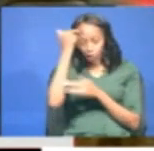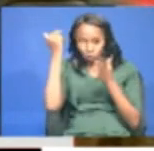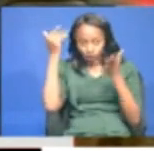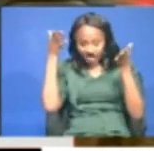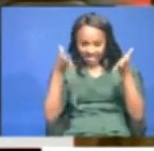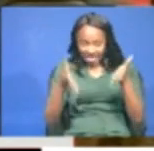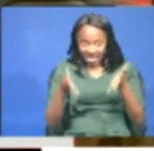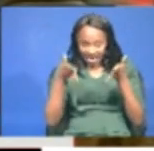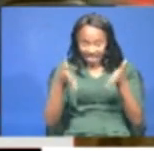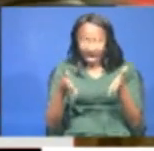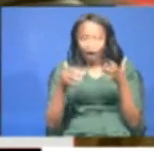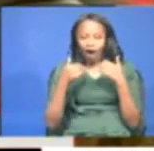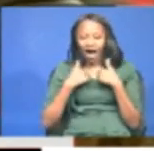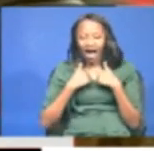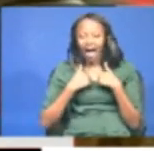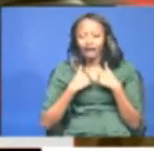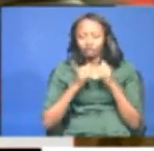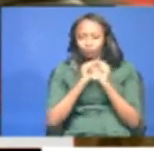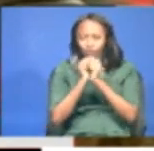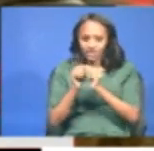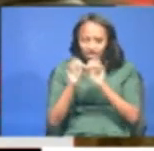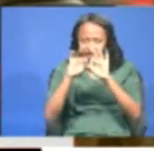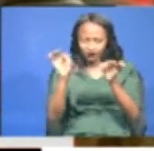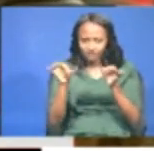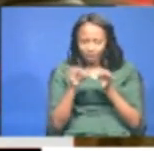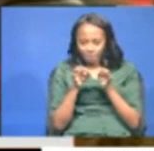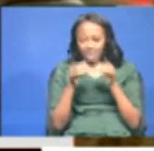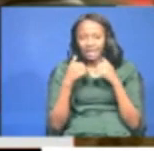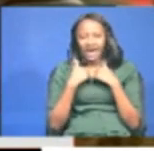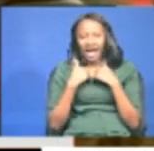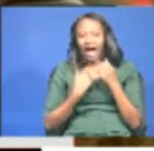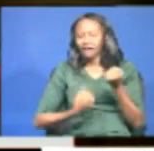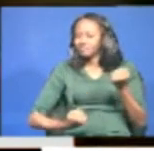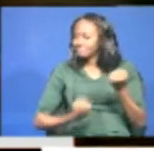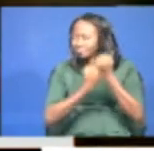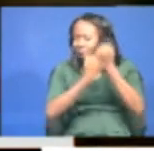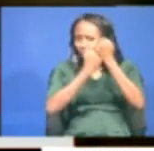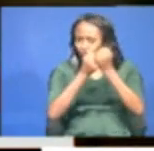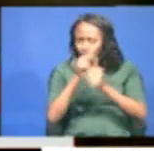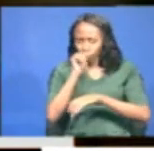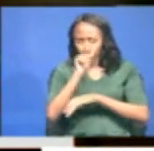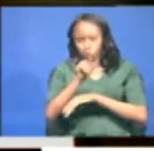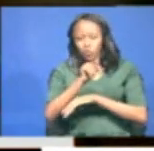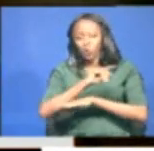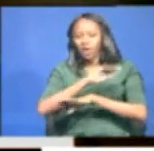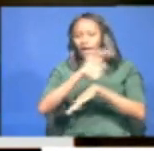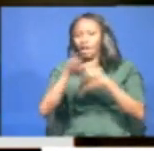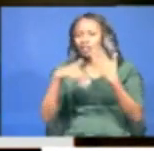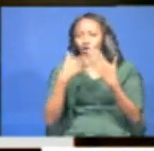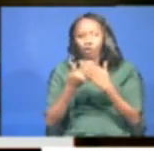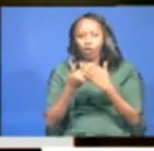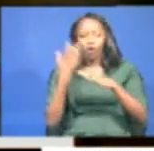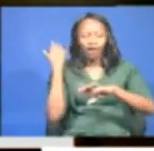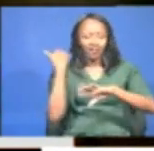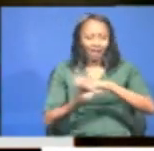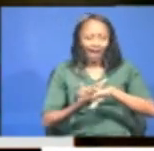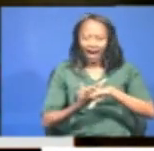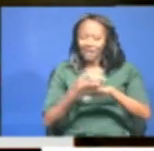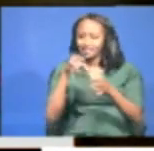family, made a conscious decision to stand with you in very difficult